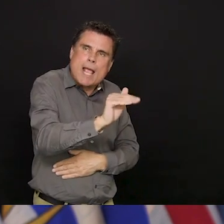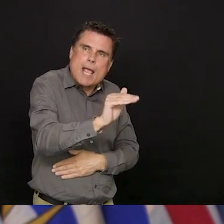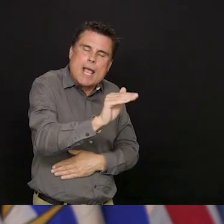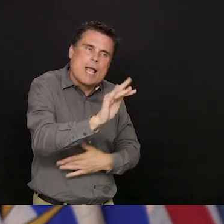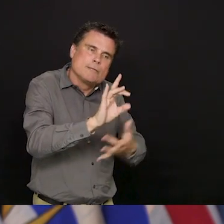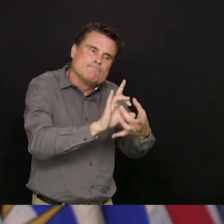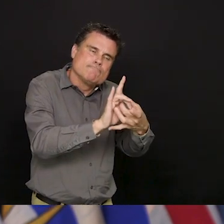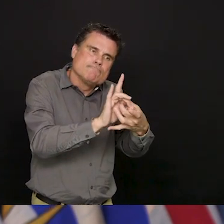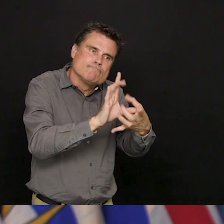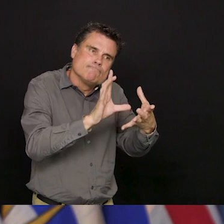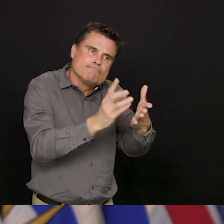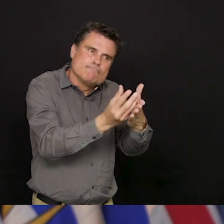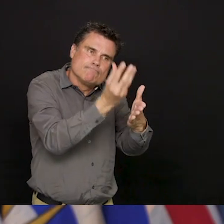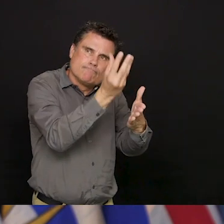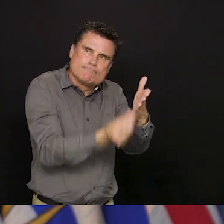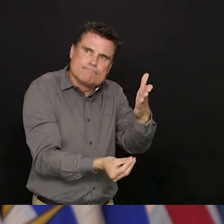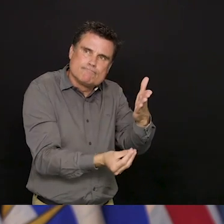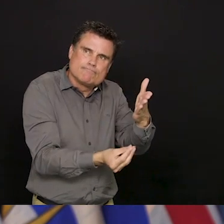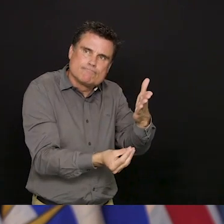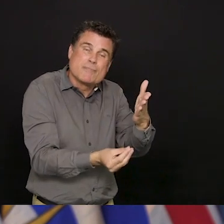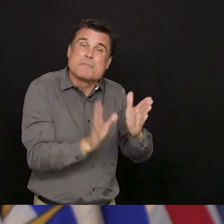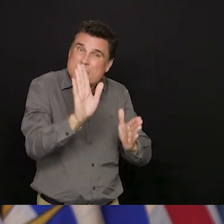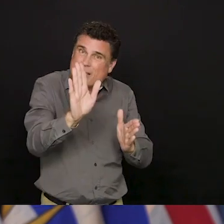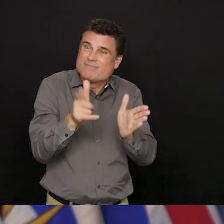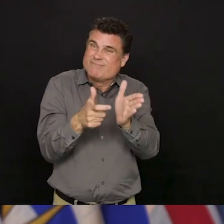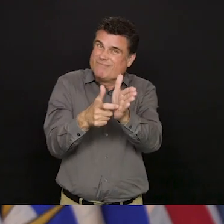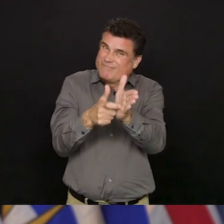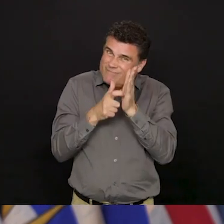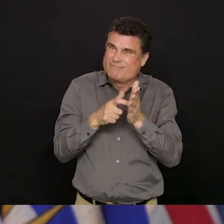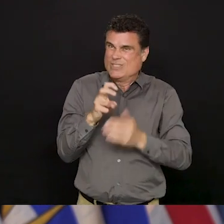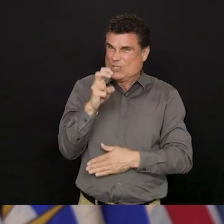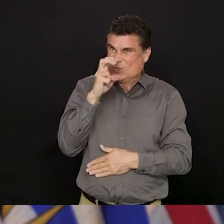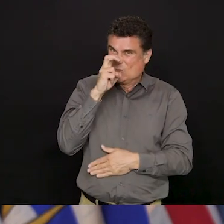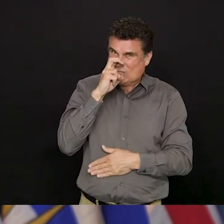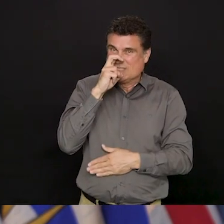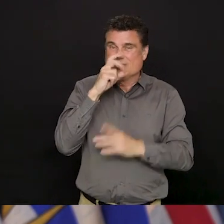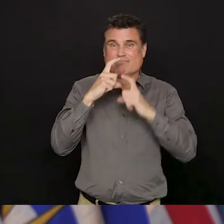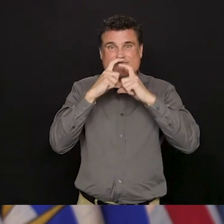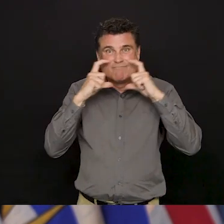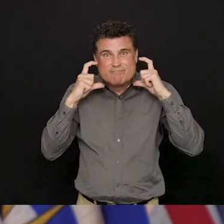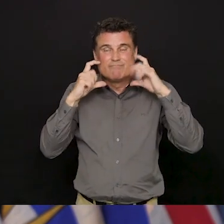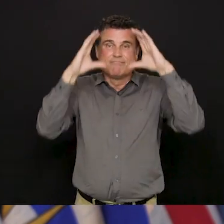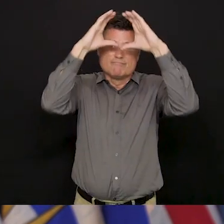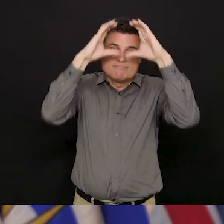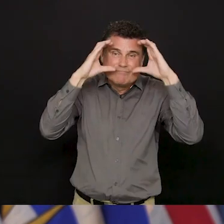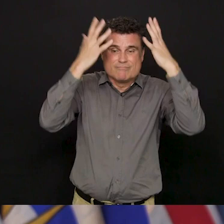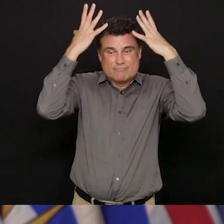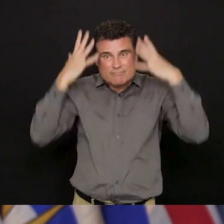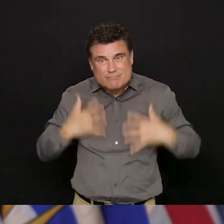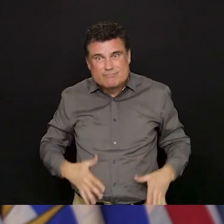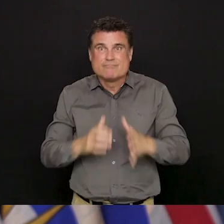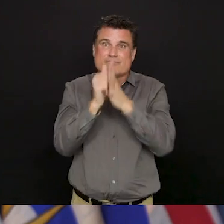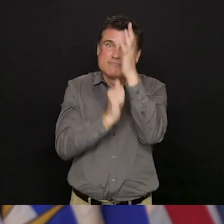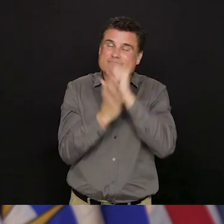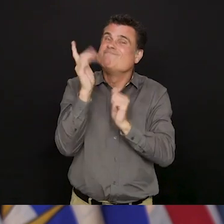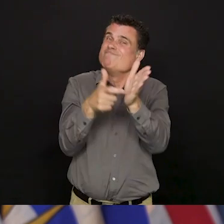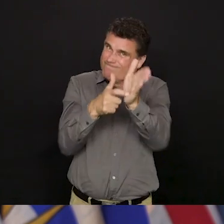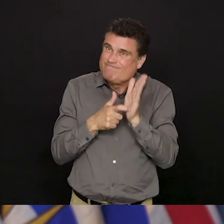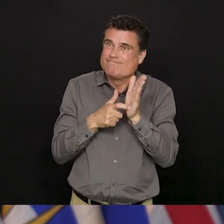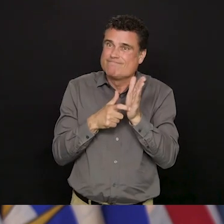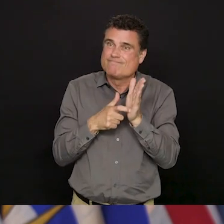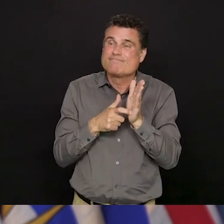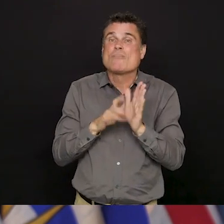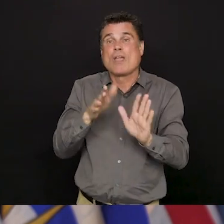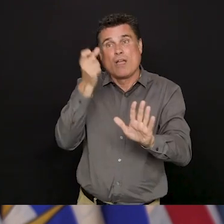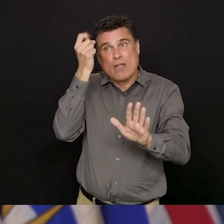they're in and how well they can be isolated. Sometimes they're transferred to hospital, but it's not automatic. It depends on the family's wishes,